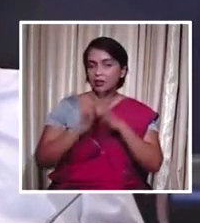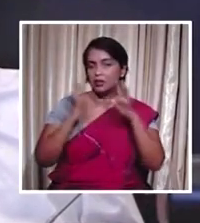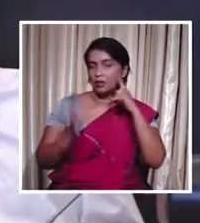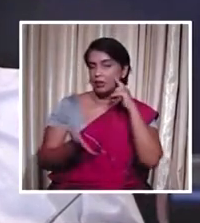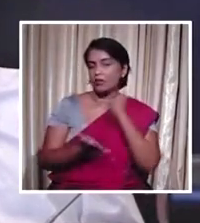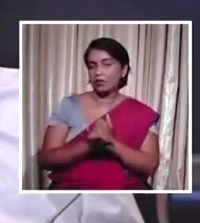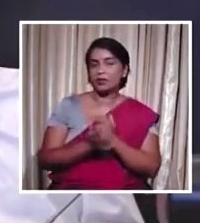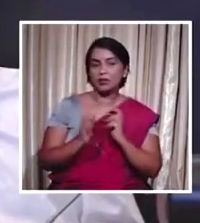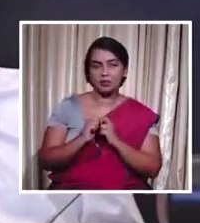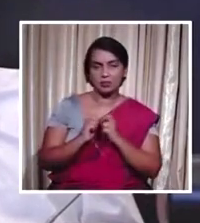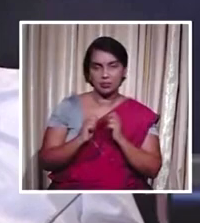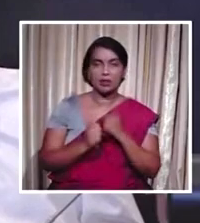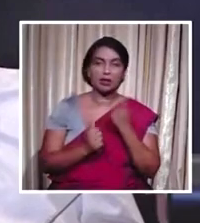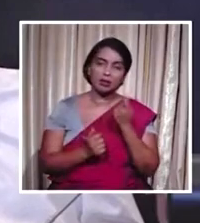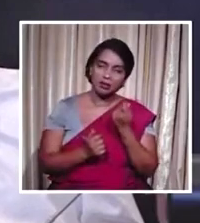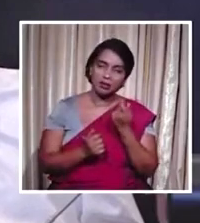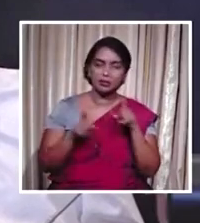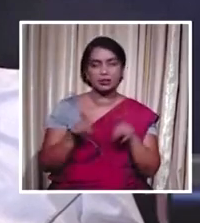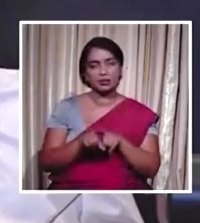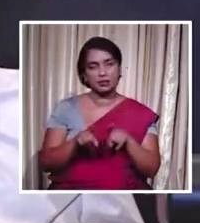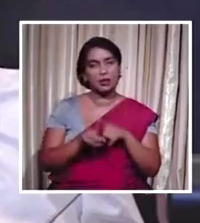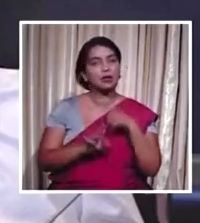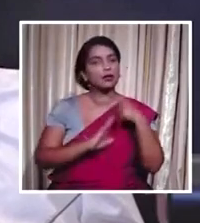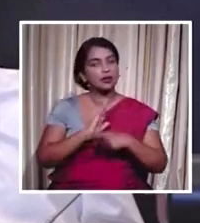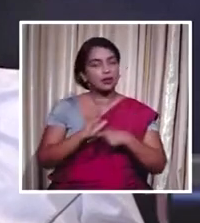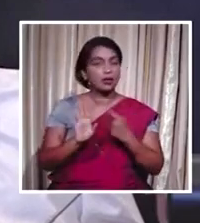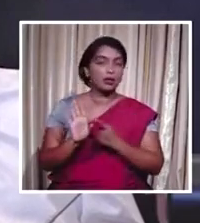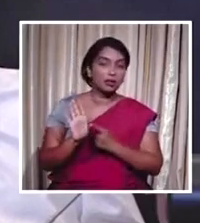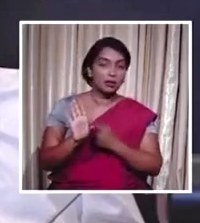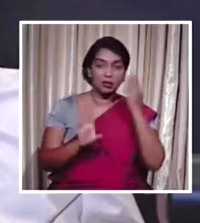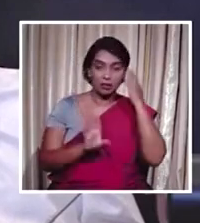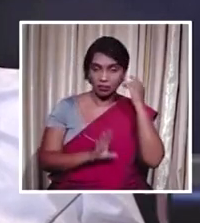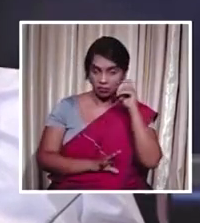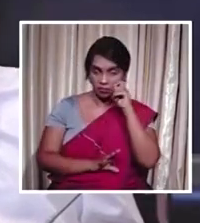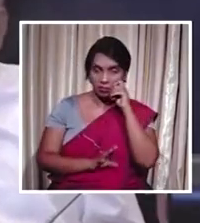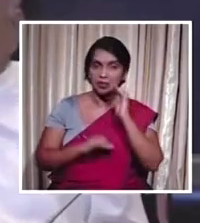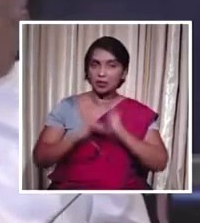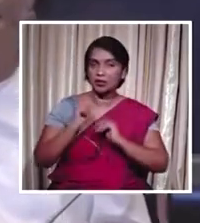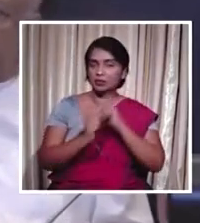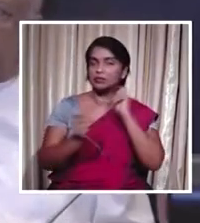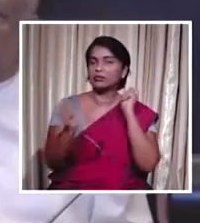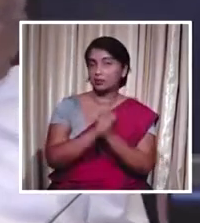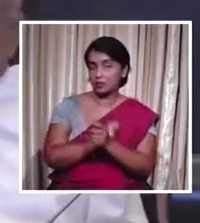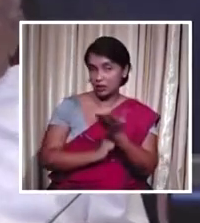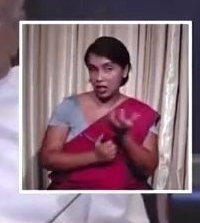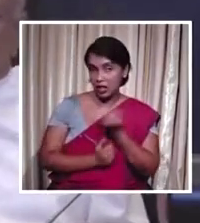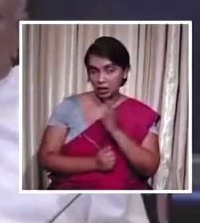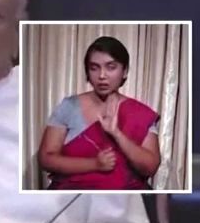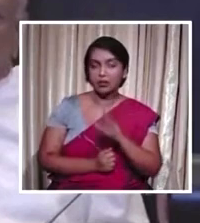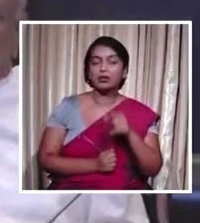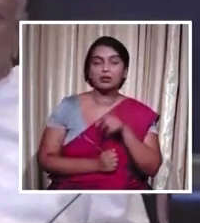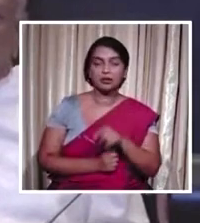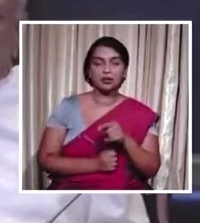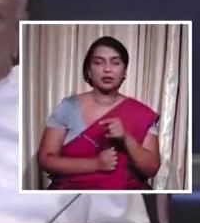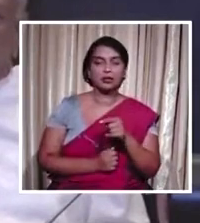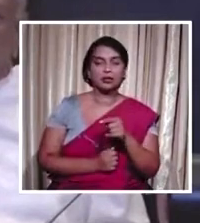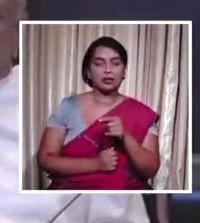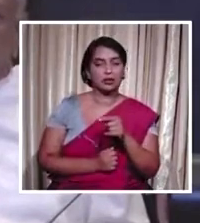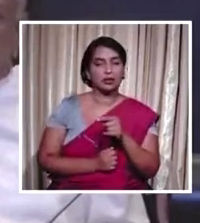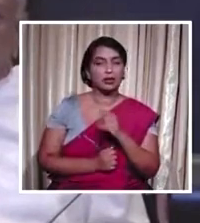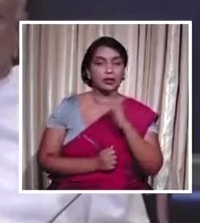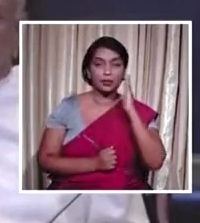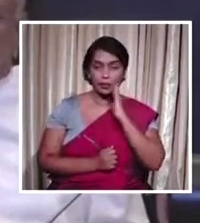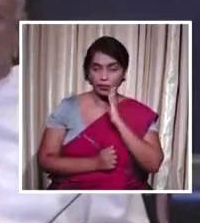The economy of the country today is in a very difficult place. Young men and women are asking for change in the system. There are